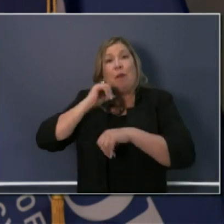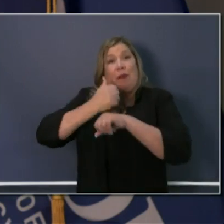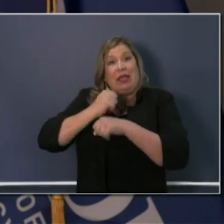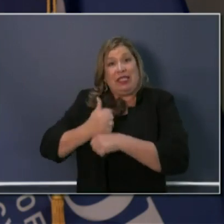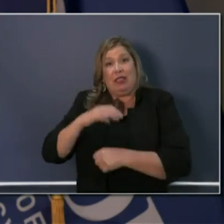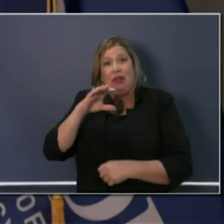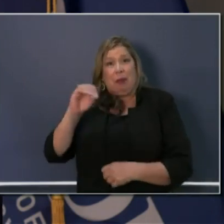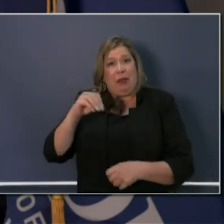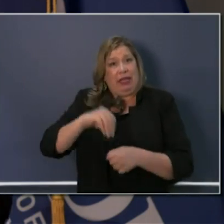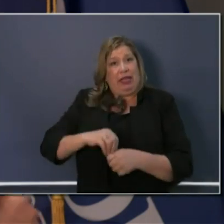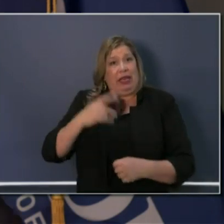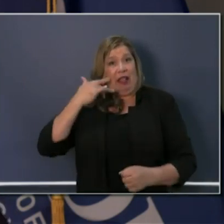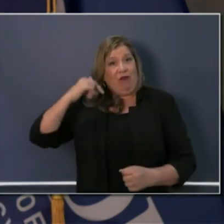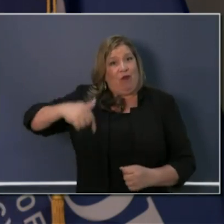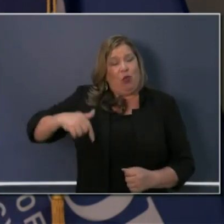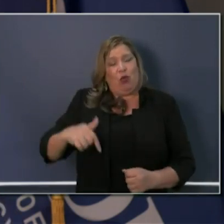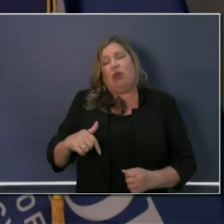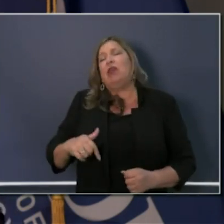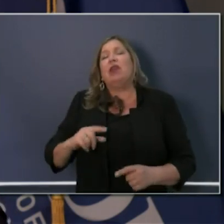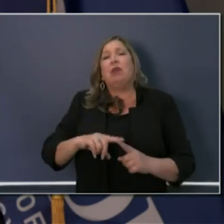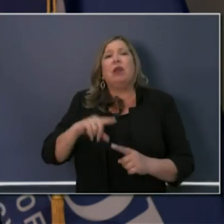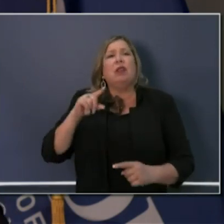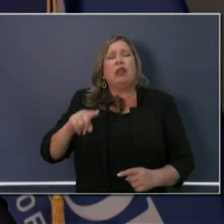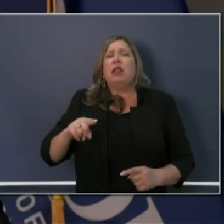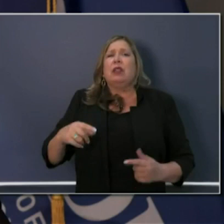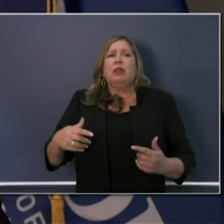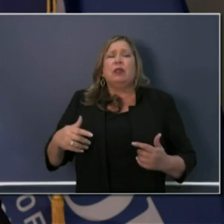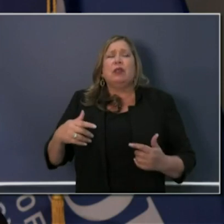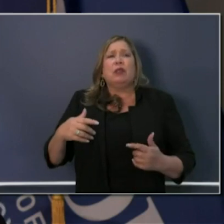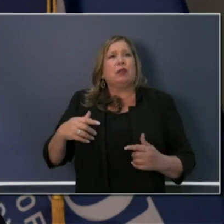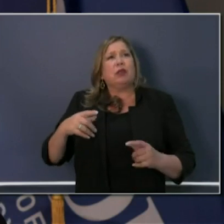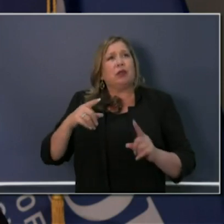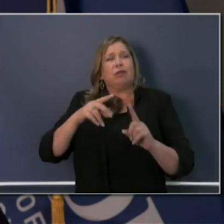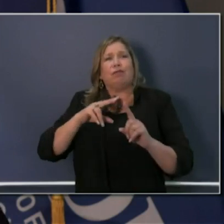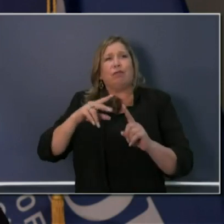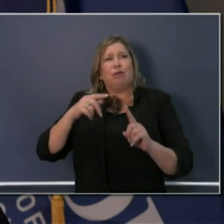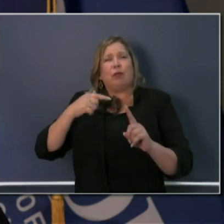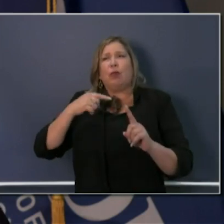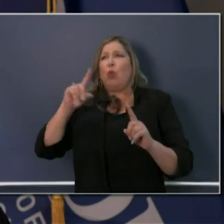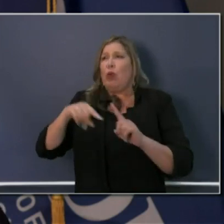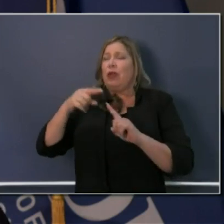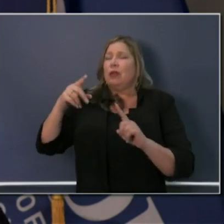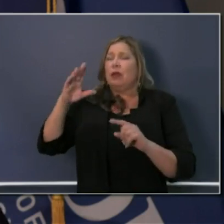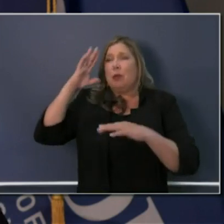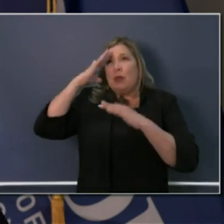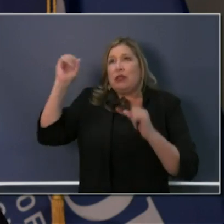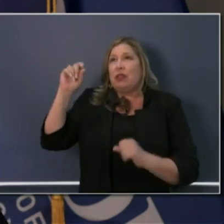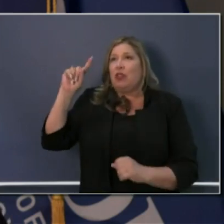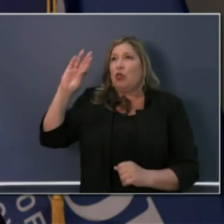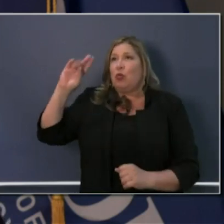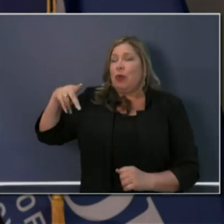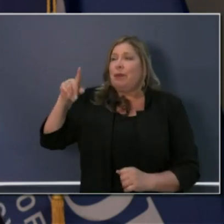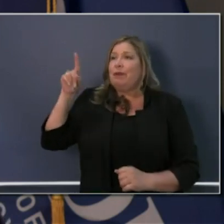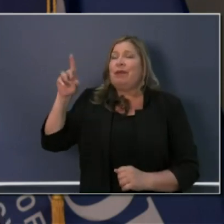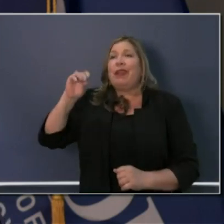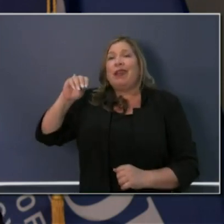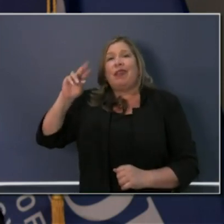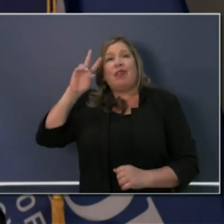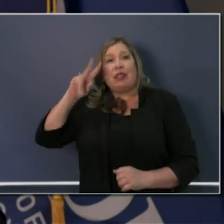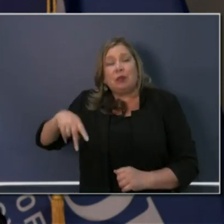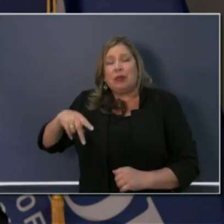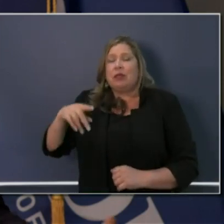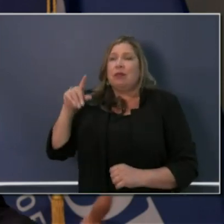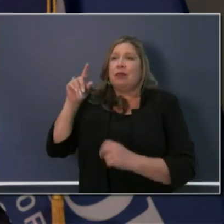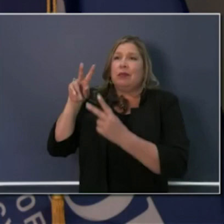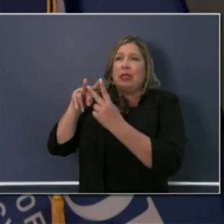they're very top of mind as it relates to what President Trump and Vice President Pence, as well as other representatives in